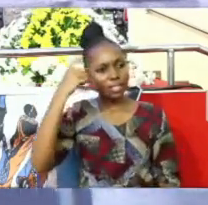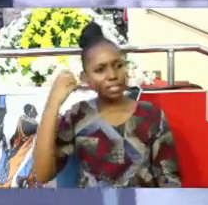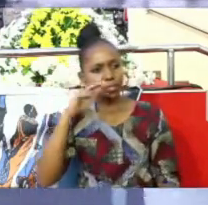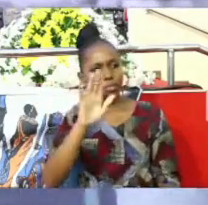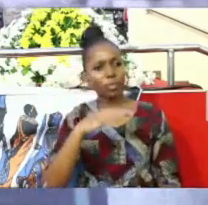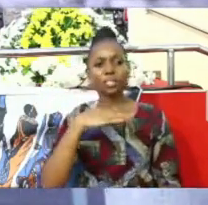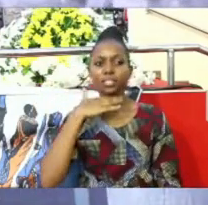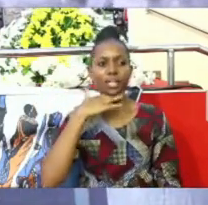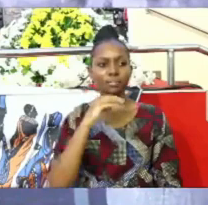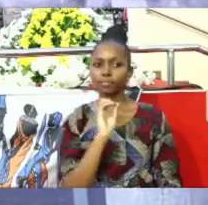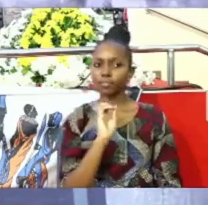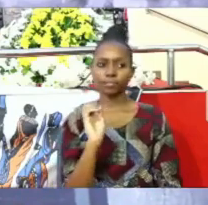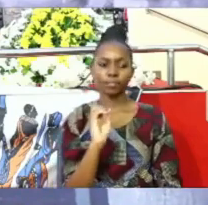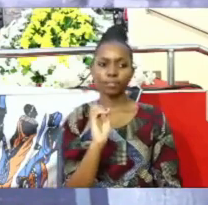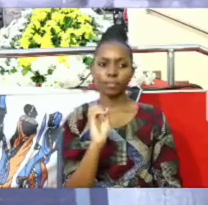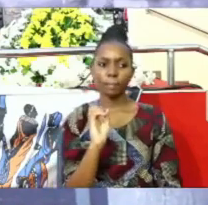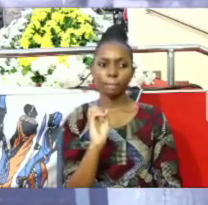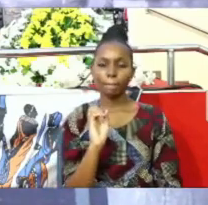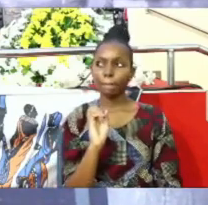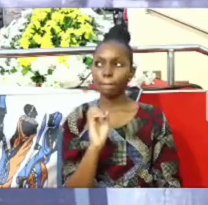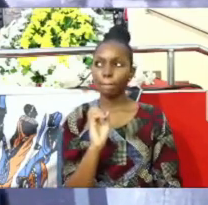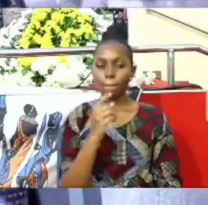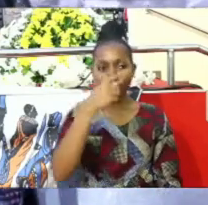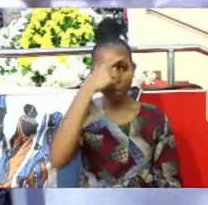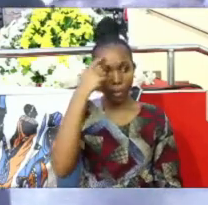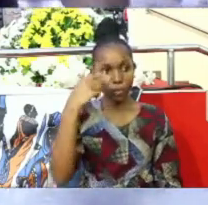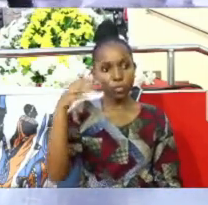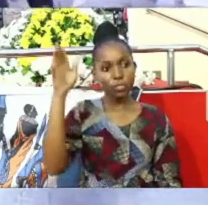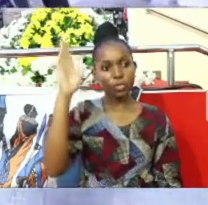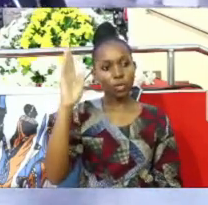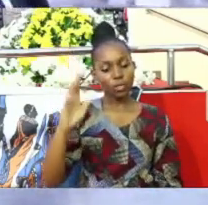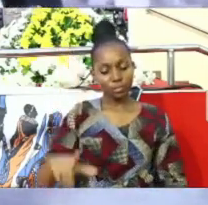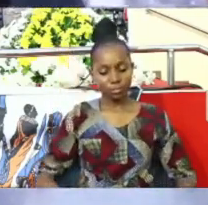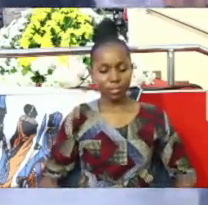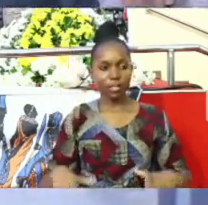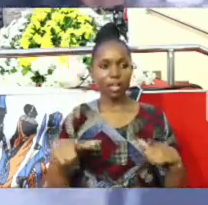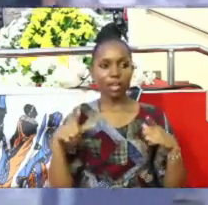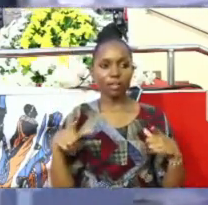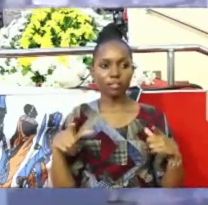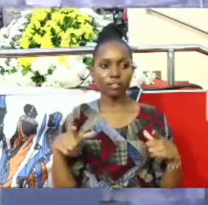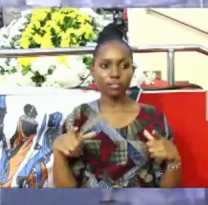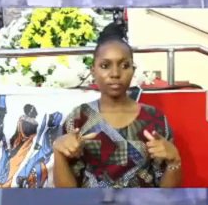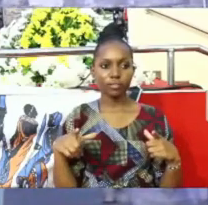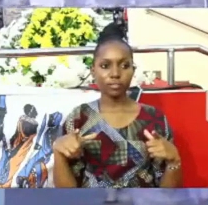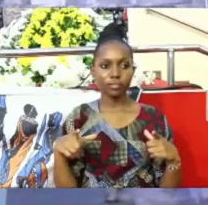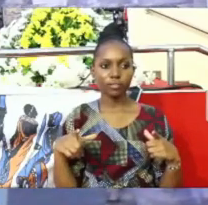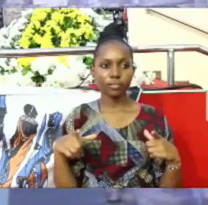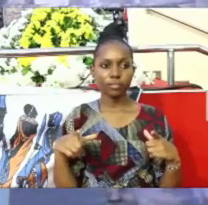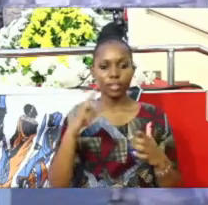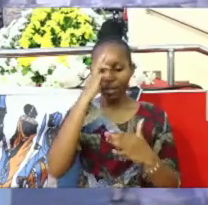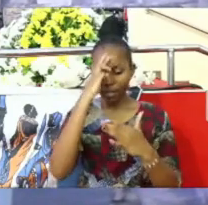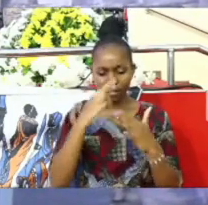let your dreams die. Because God is alive. And is not a respecter of